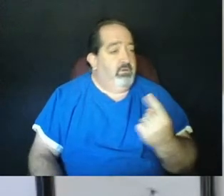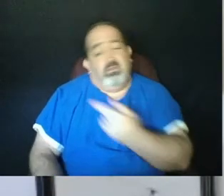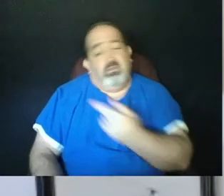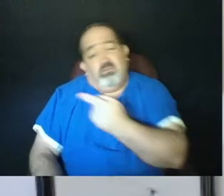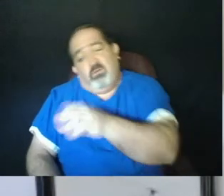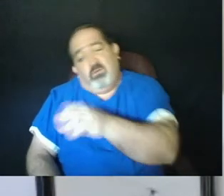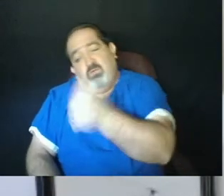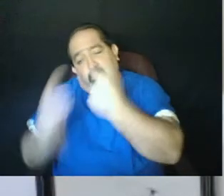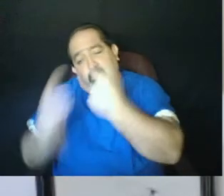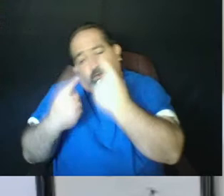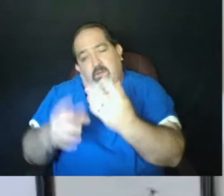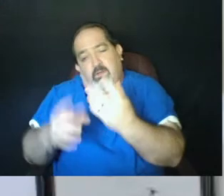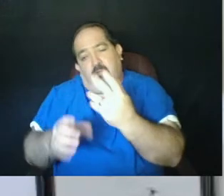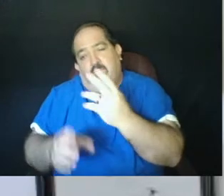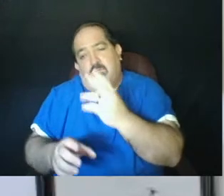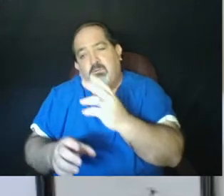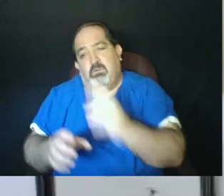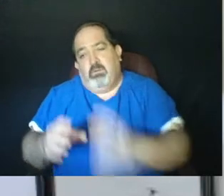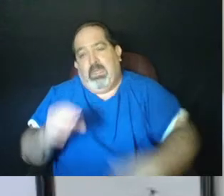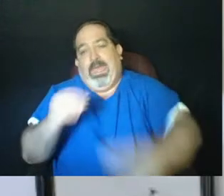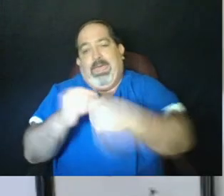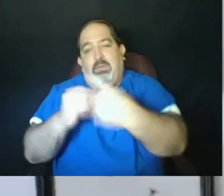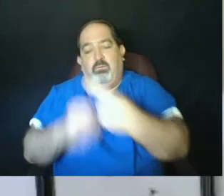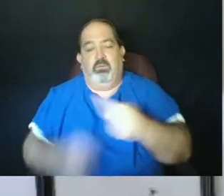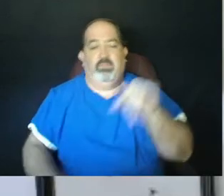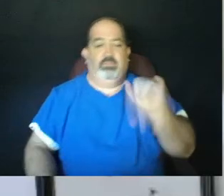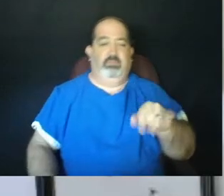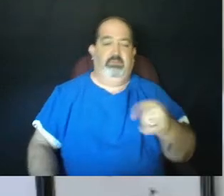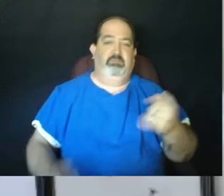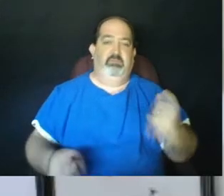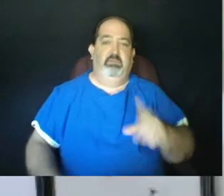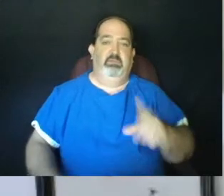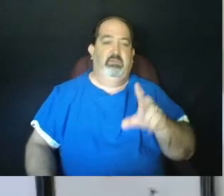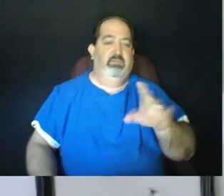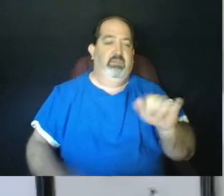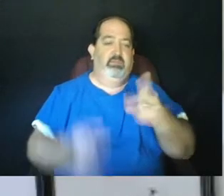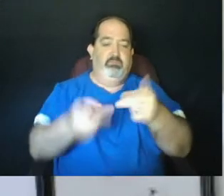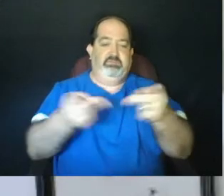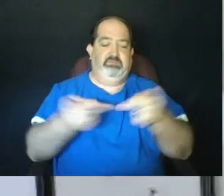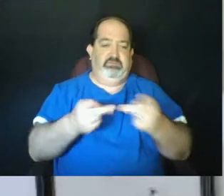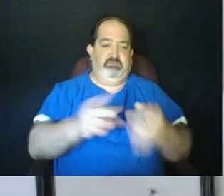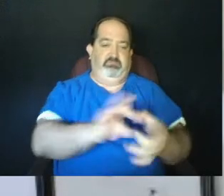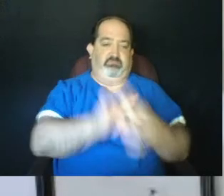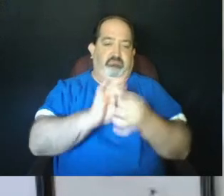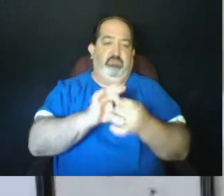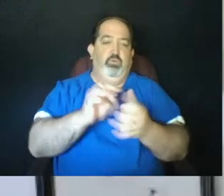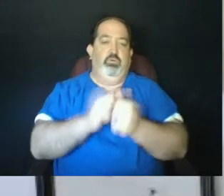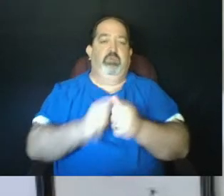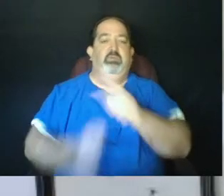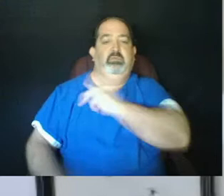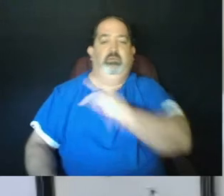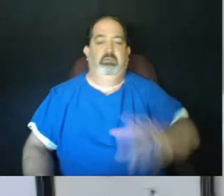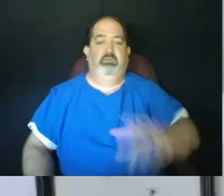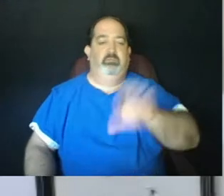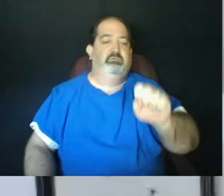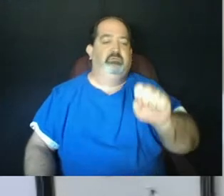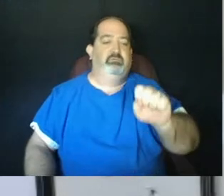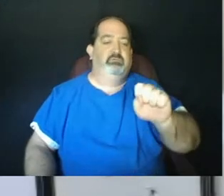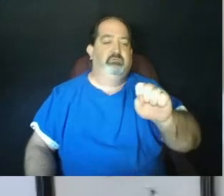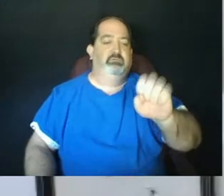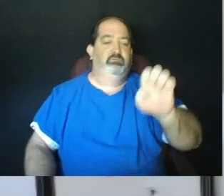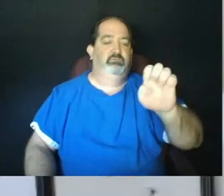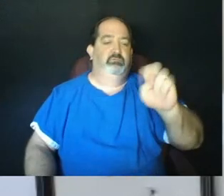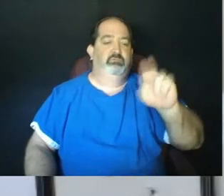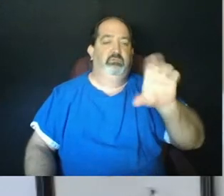considering it. In this case, that position would roll up as a function of the Kingdom Seneschal.